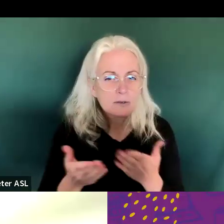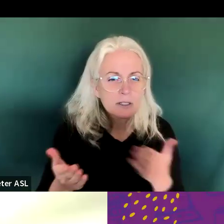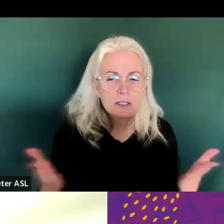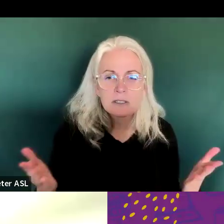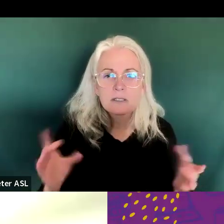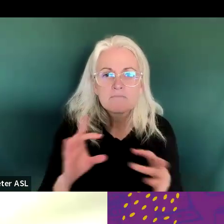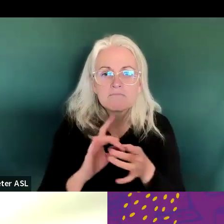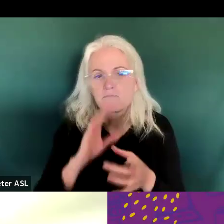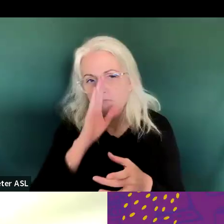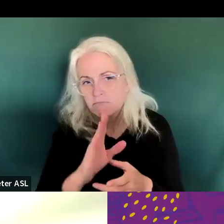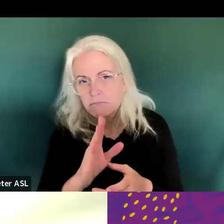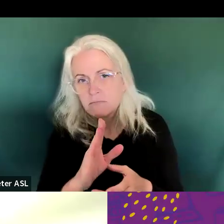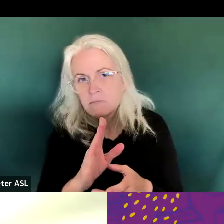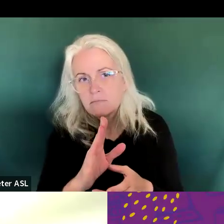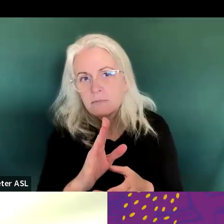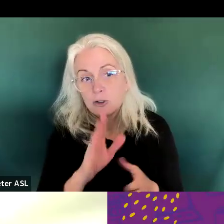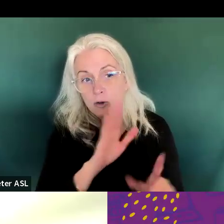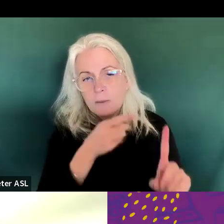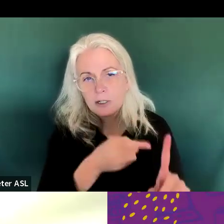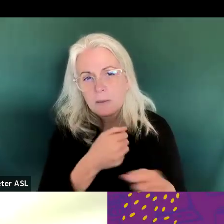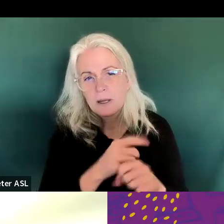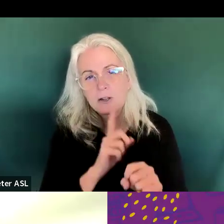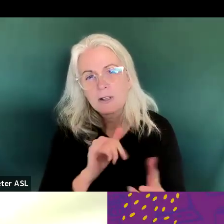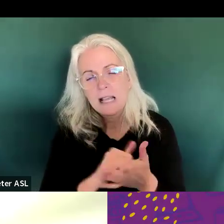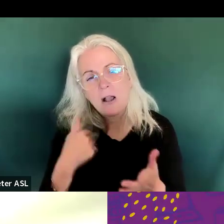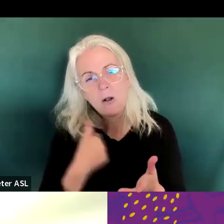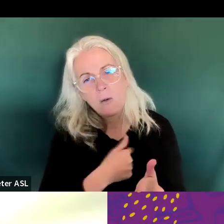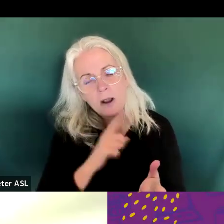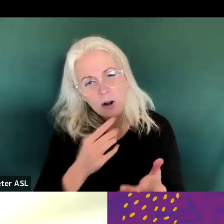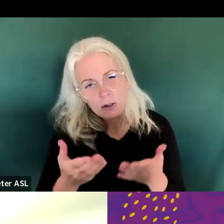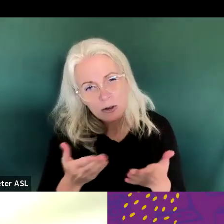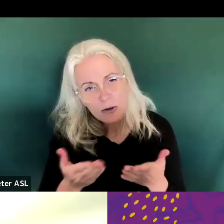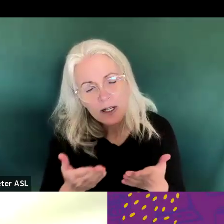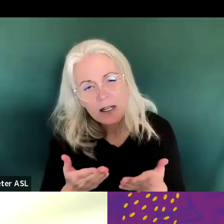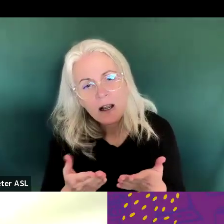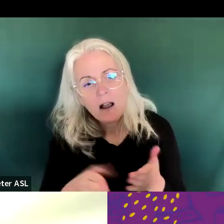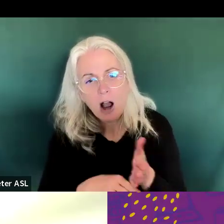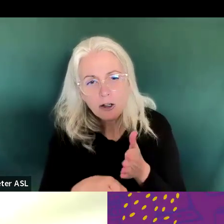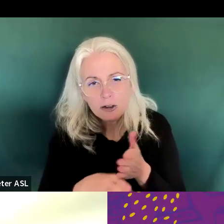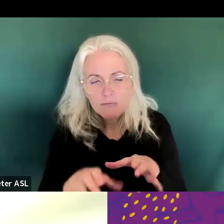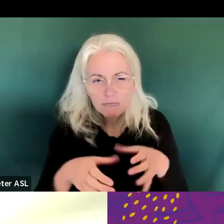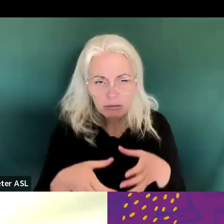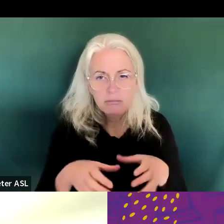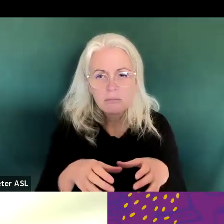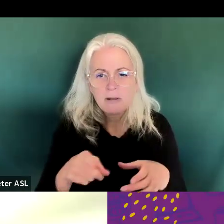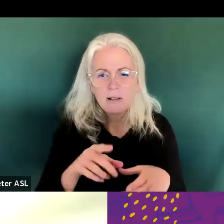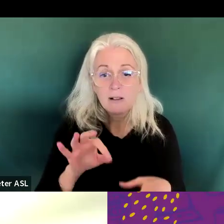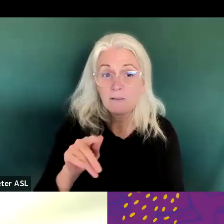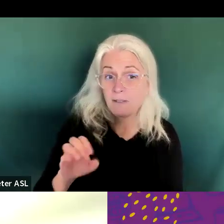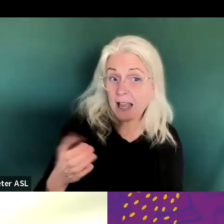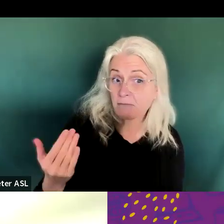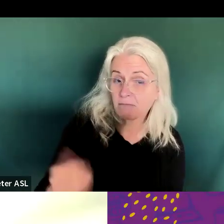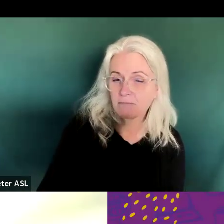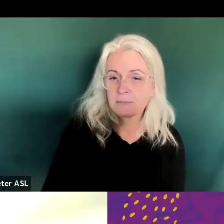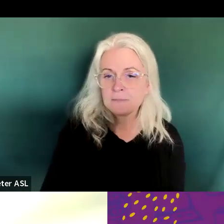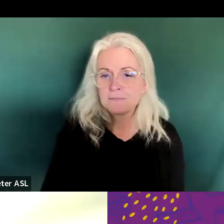tied directly to your mission, and of course ensuring that we're serving underserved populations. Faye, do you have anything else to add?